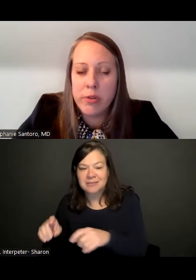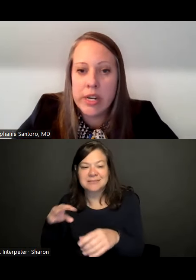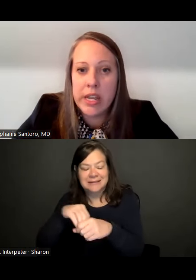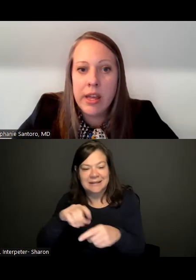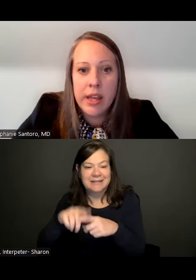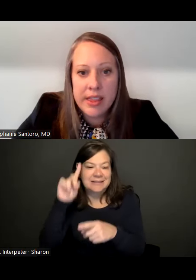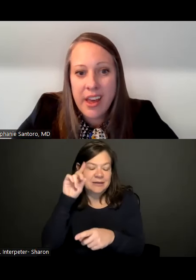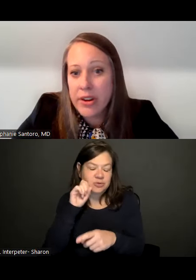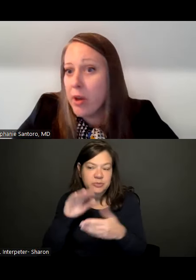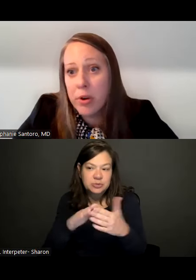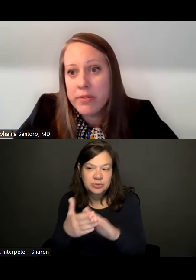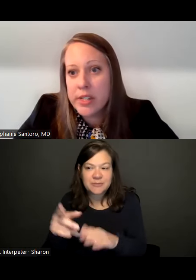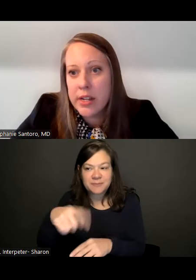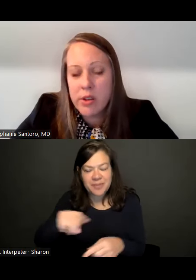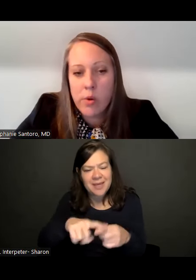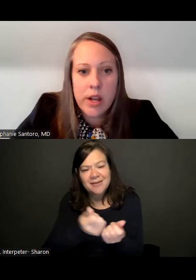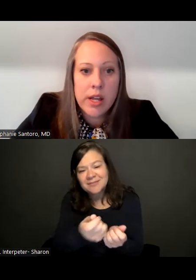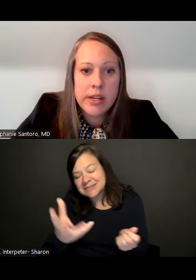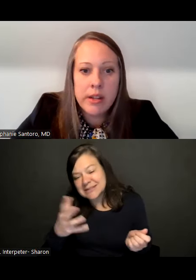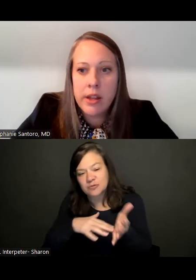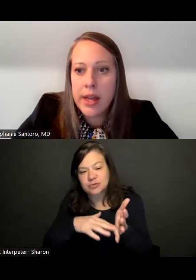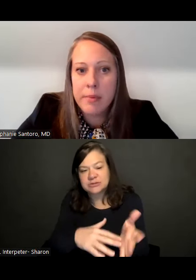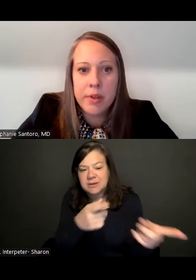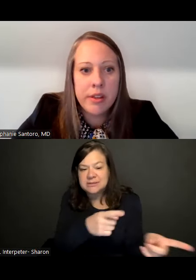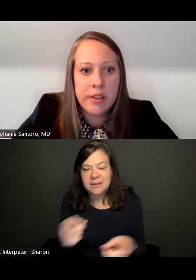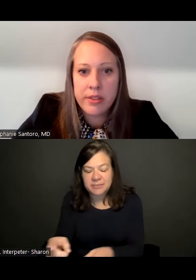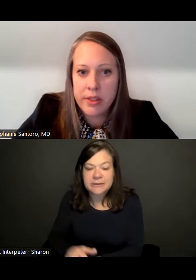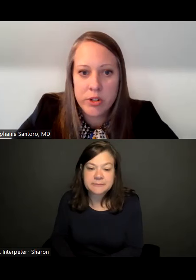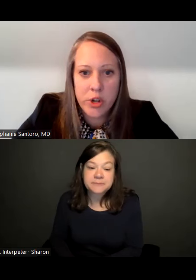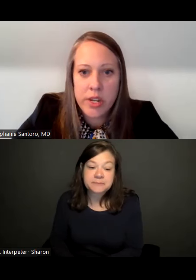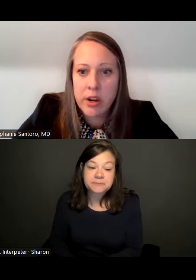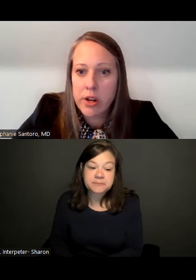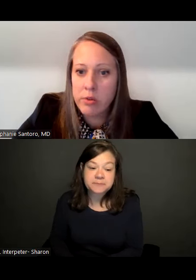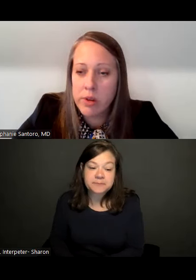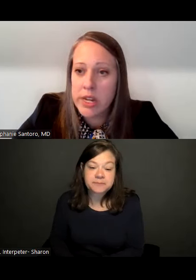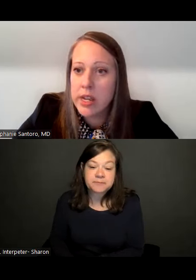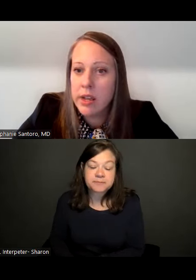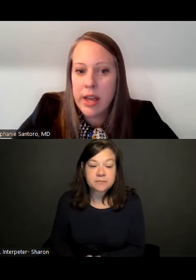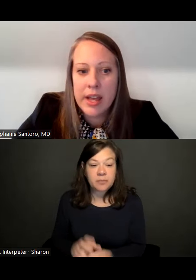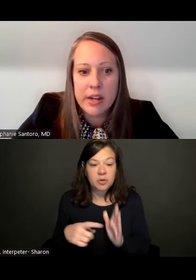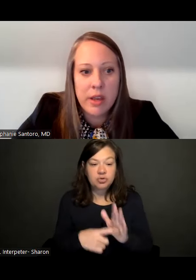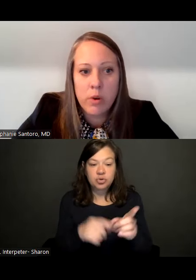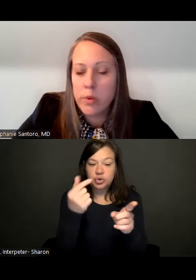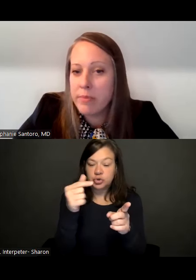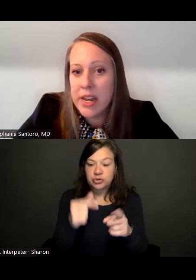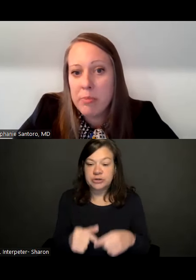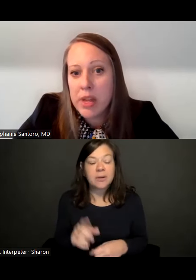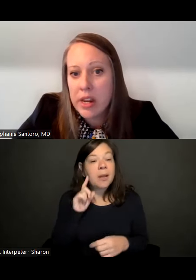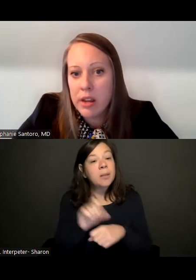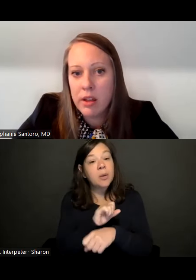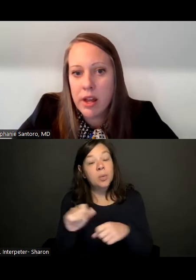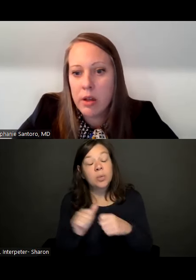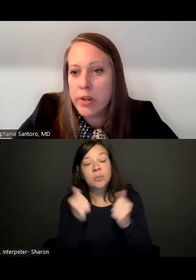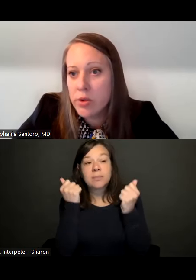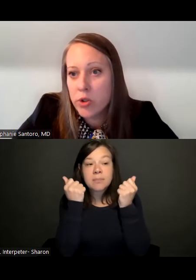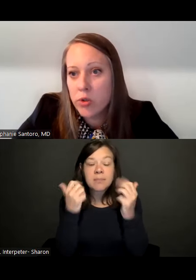syndrome community. They have a number of studies going on. They're shown here in green, and they work with